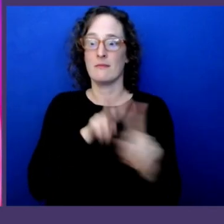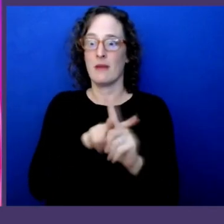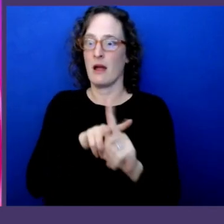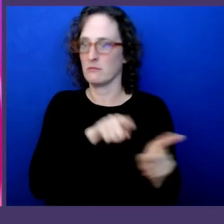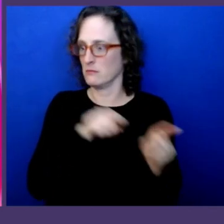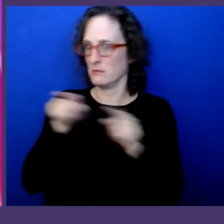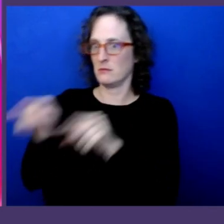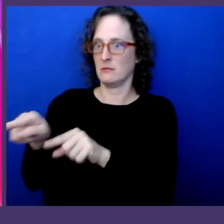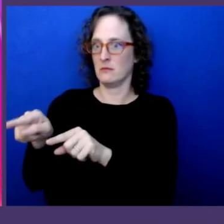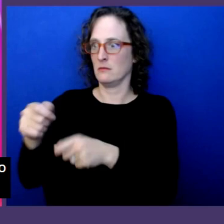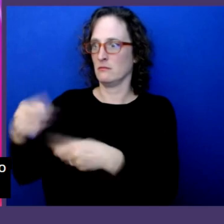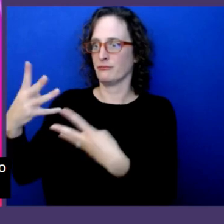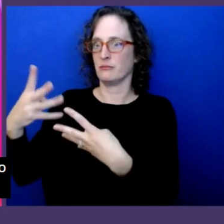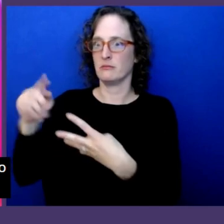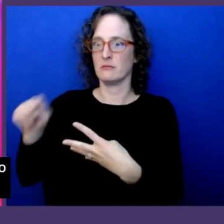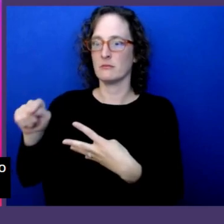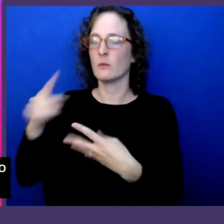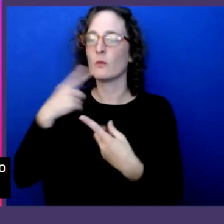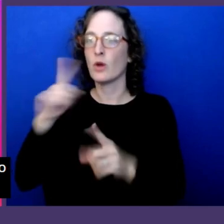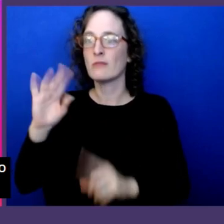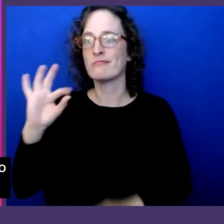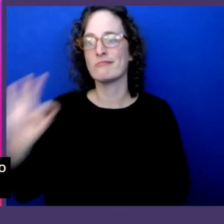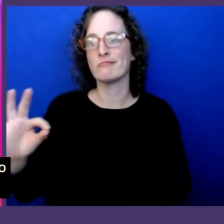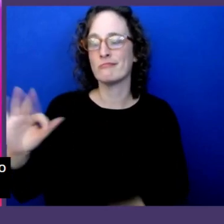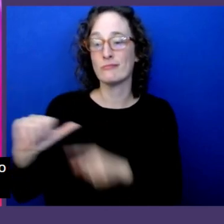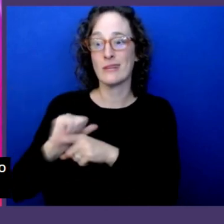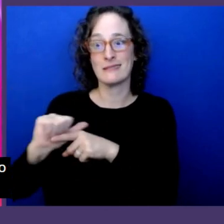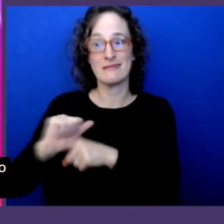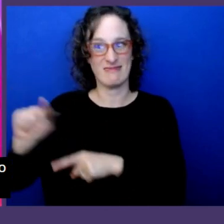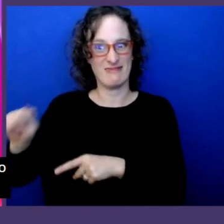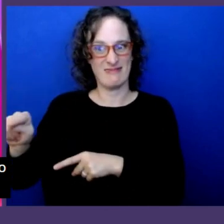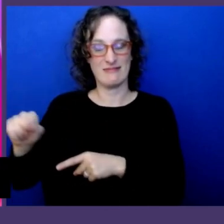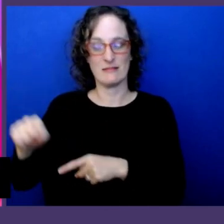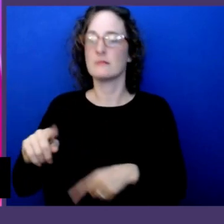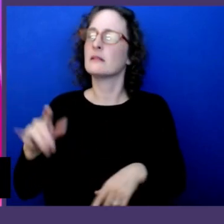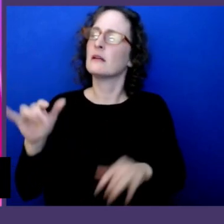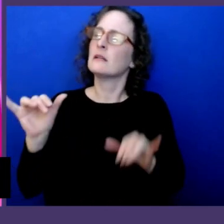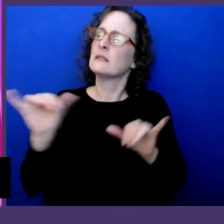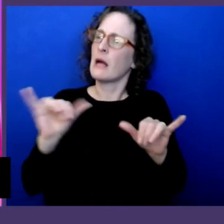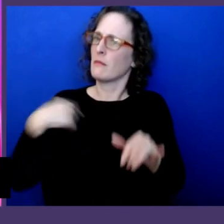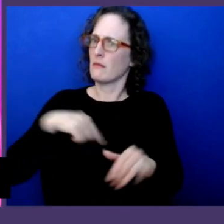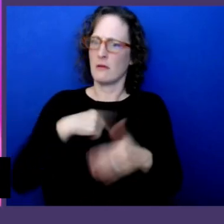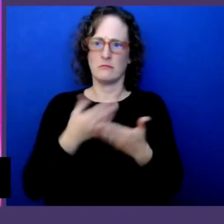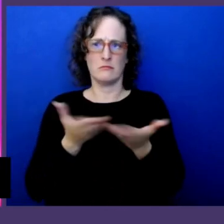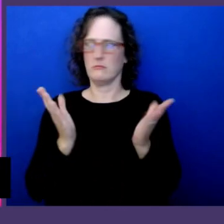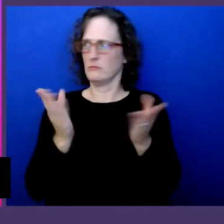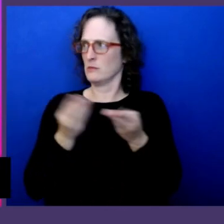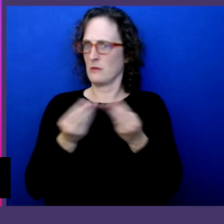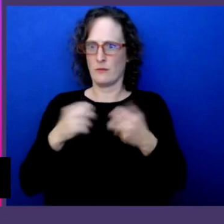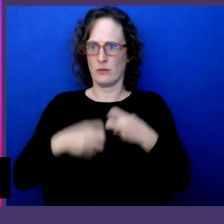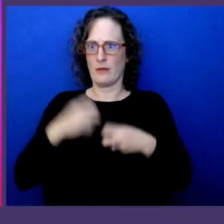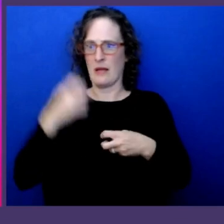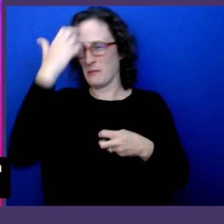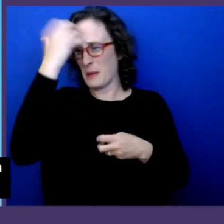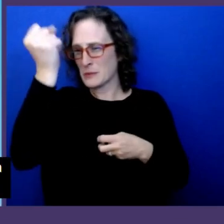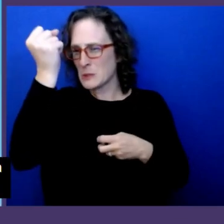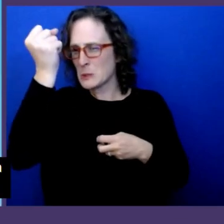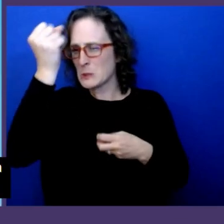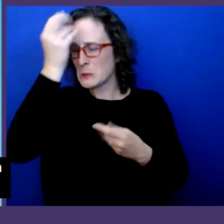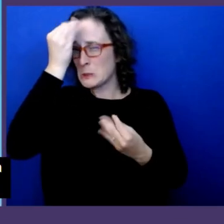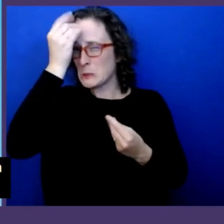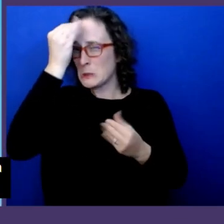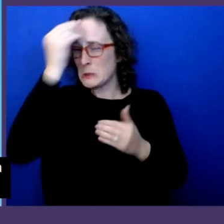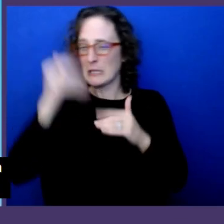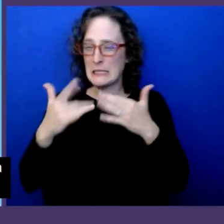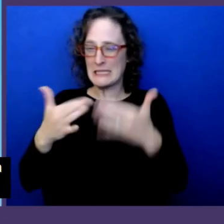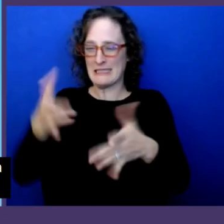this is, I think, similar to when you and I solve problems. You can do everything from your memory, and transformers have very large and extensive memory, but also it really